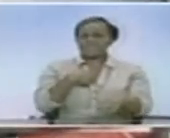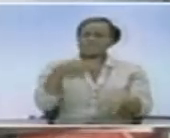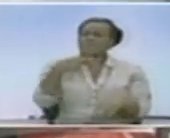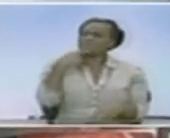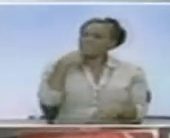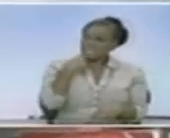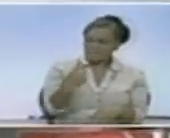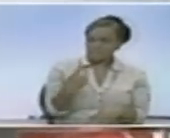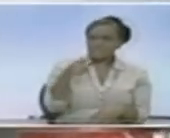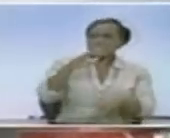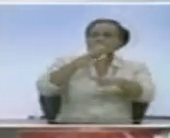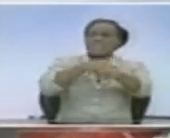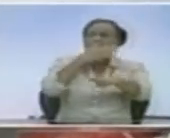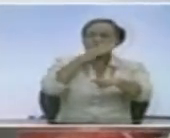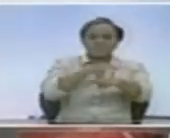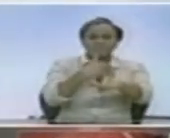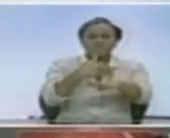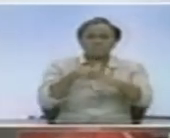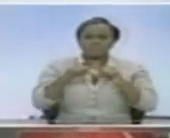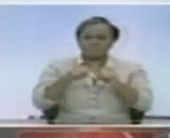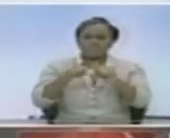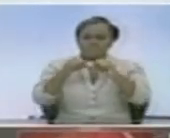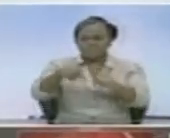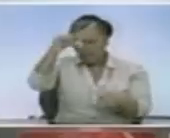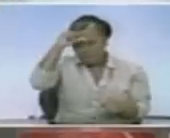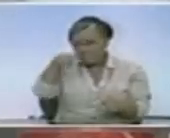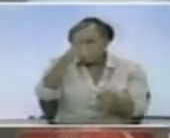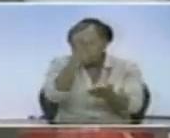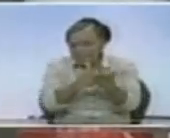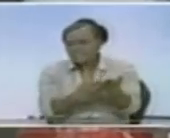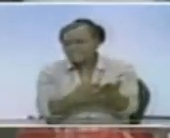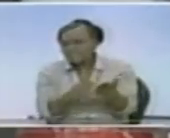Sir Charles, that Kikuyus didn't dominate the government that you were part of?